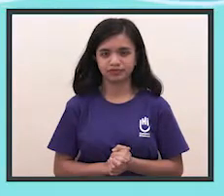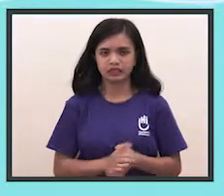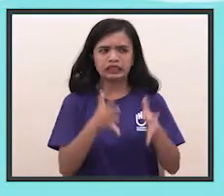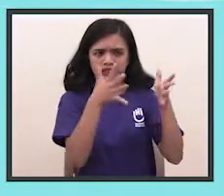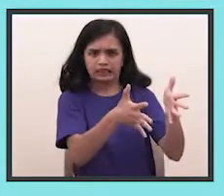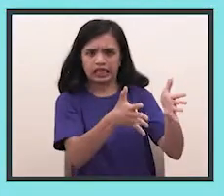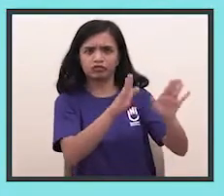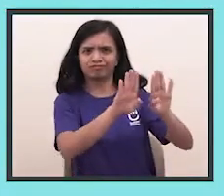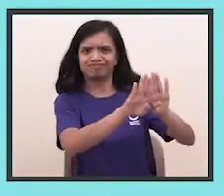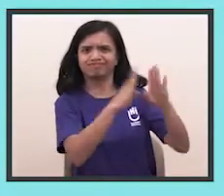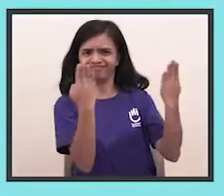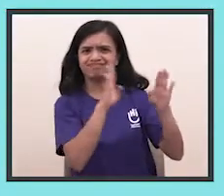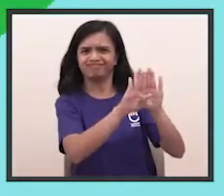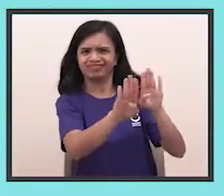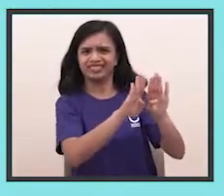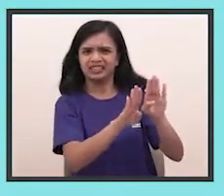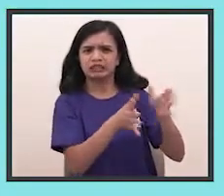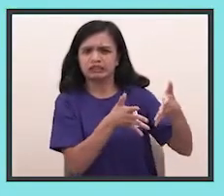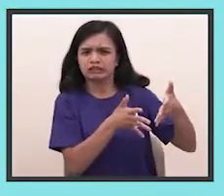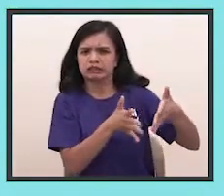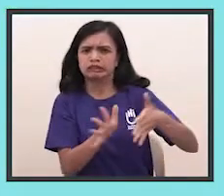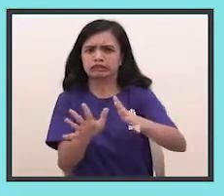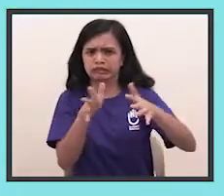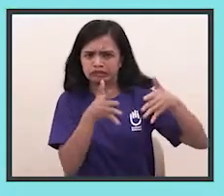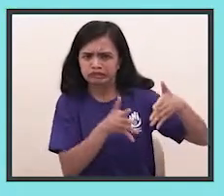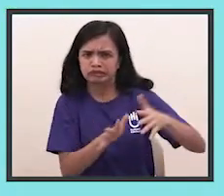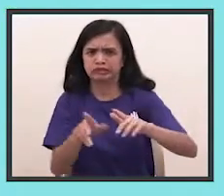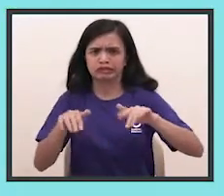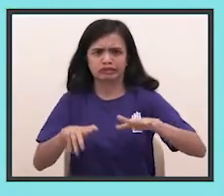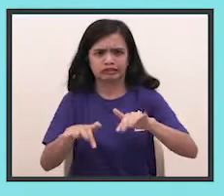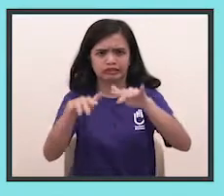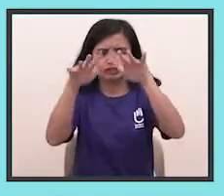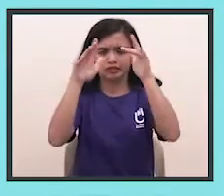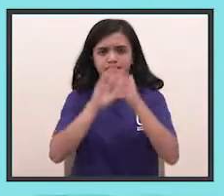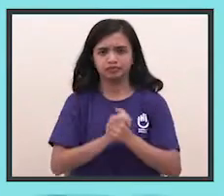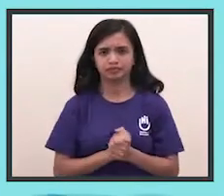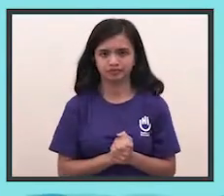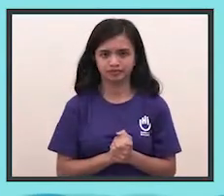Leave the doors open to allow flood water to pass through.